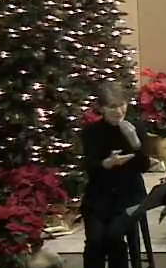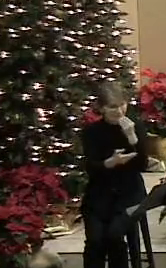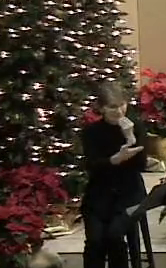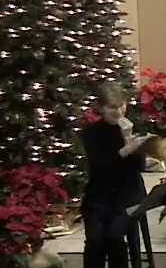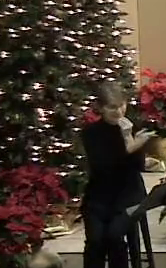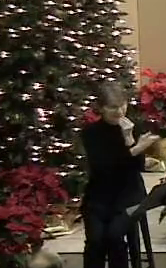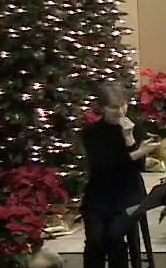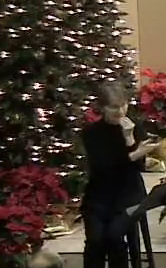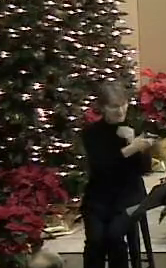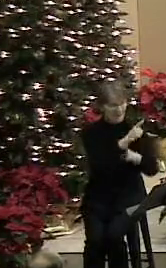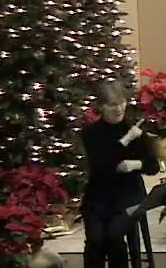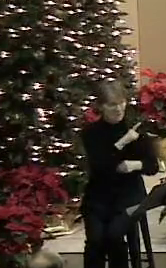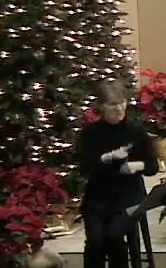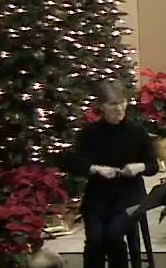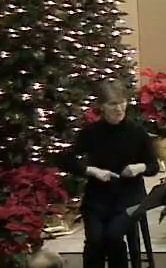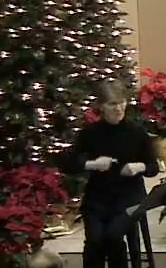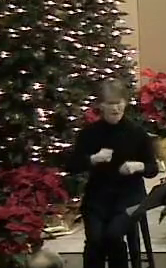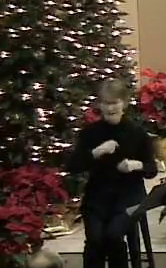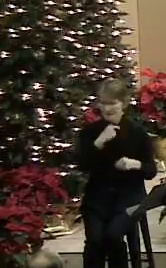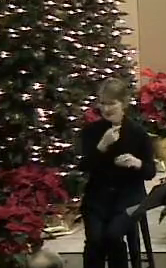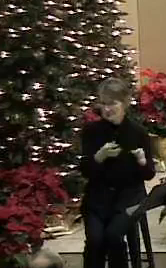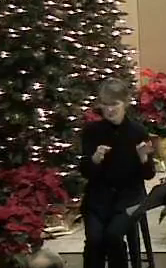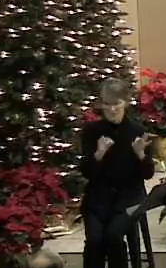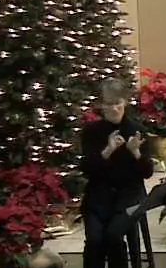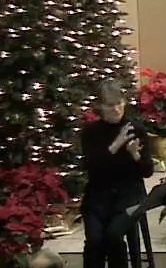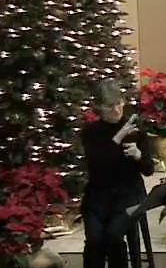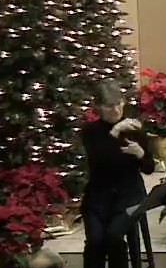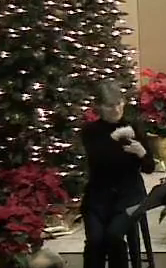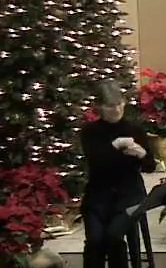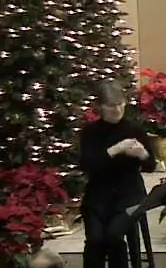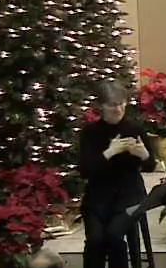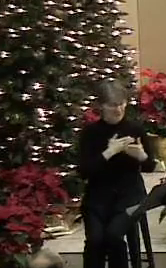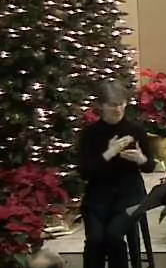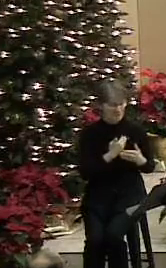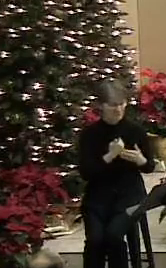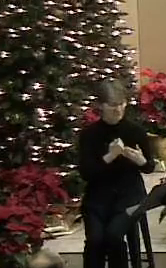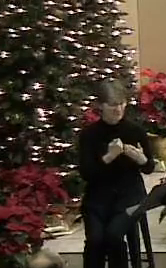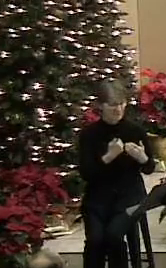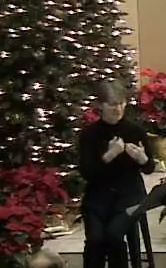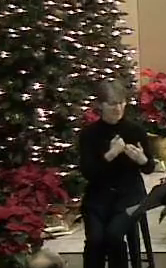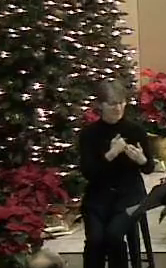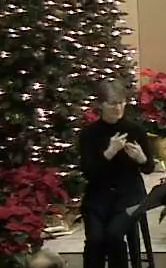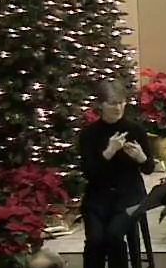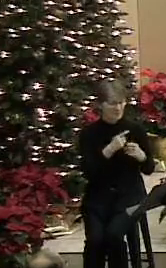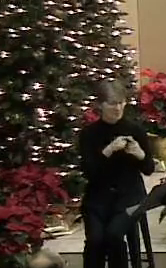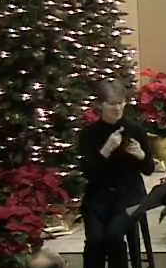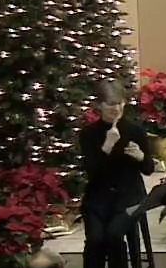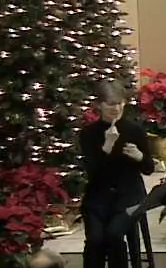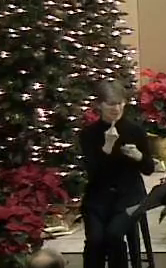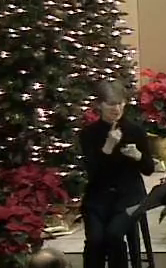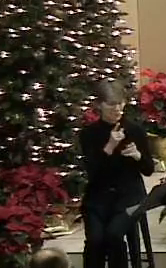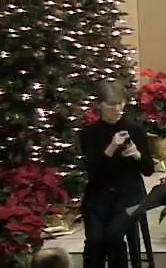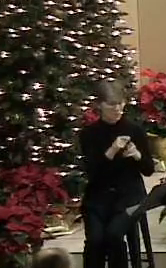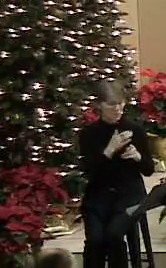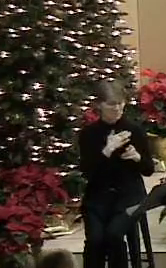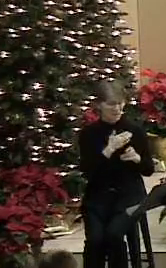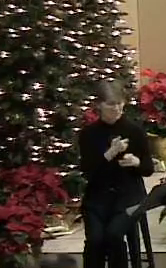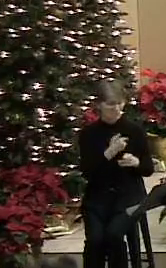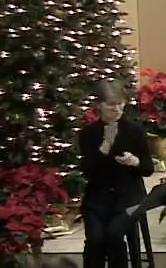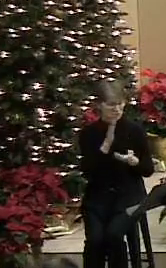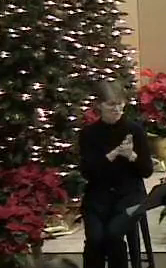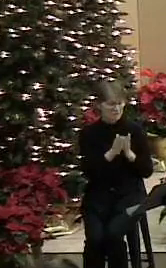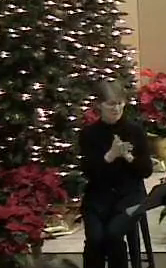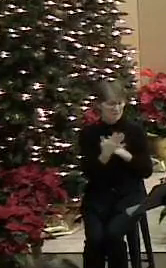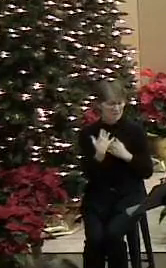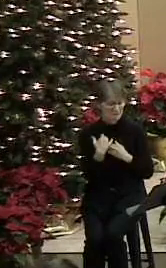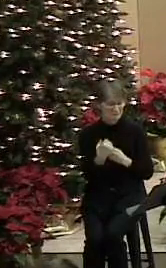Lamb. Lord, I am not worthy that you should enter under my roof, but only say the word, and my soul